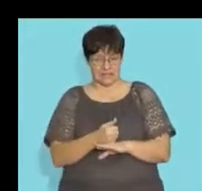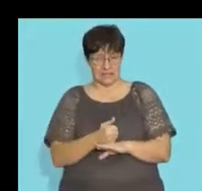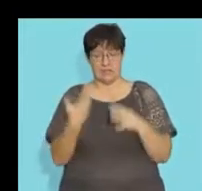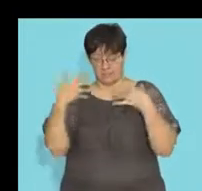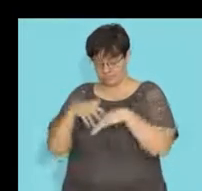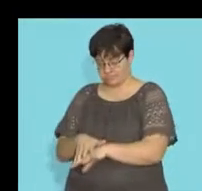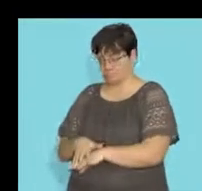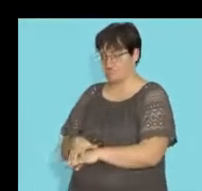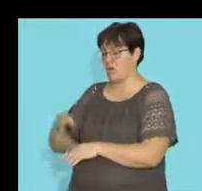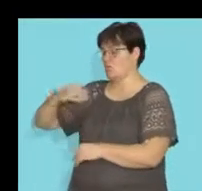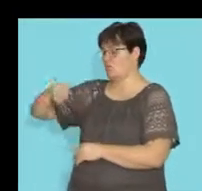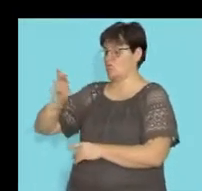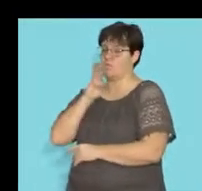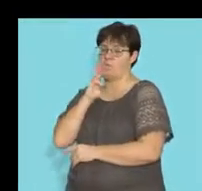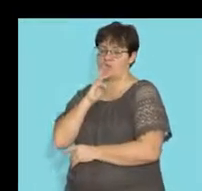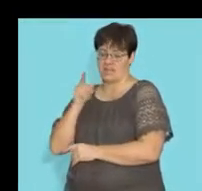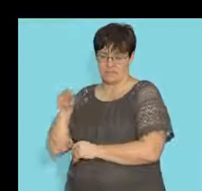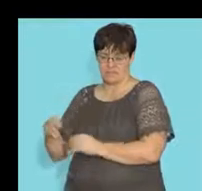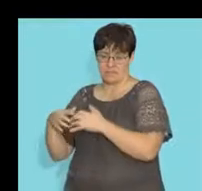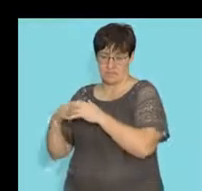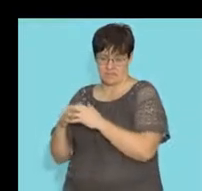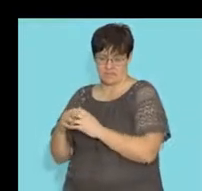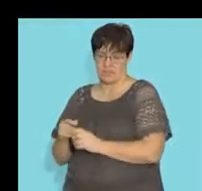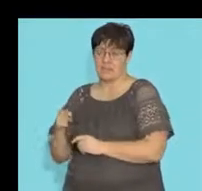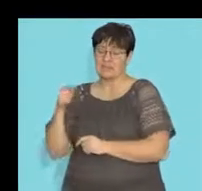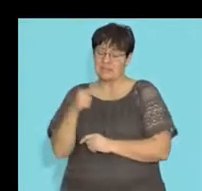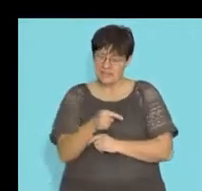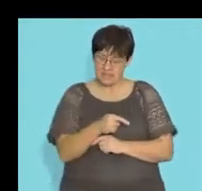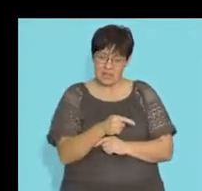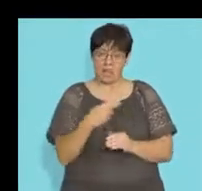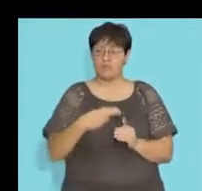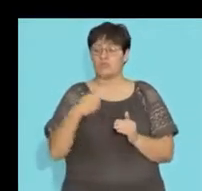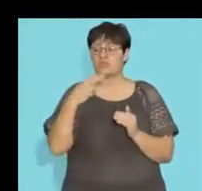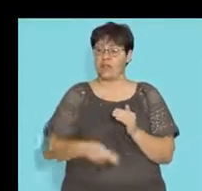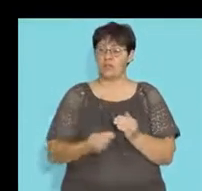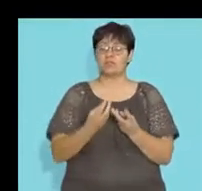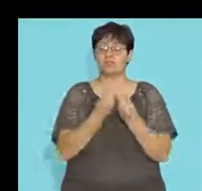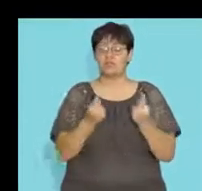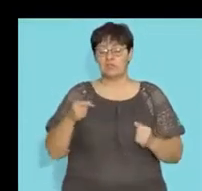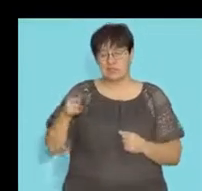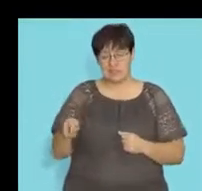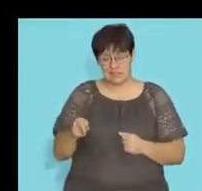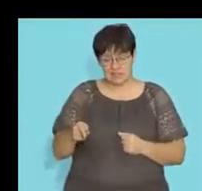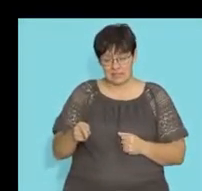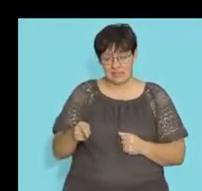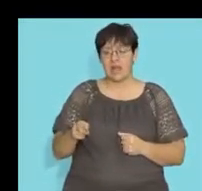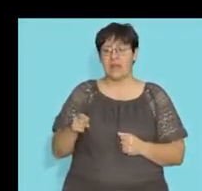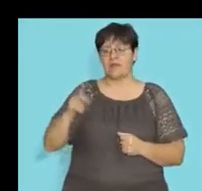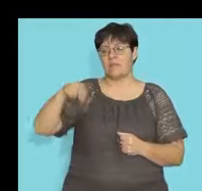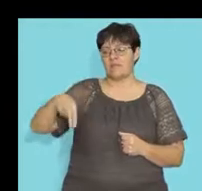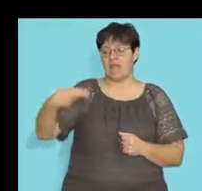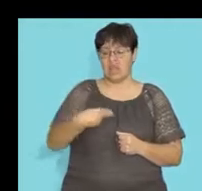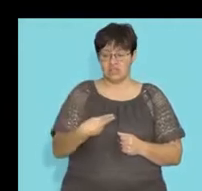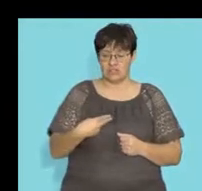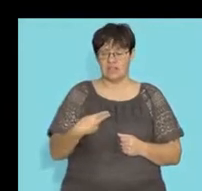other acid and base, it will form a salt and water. But specifically here, the resulting solution will have